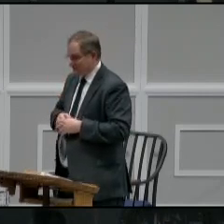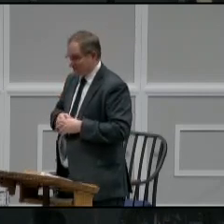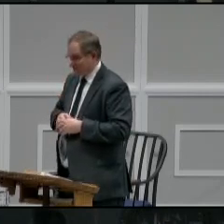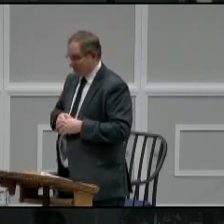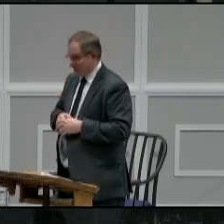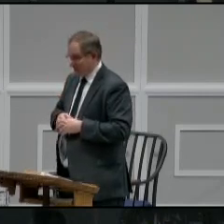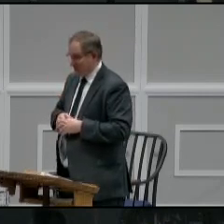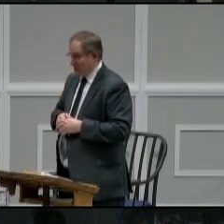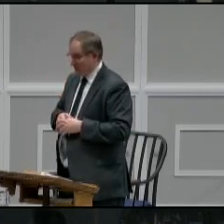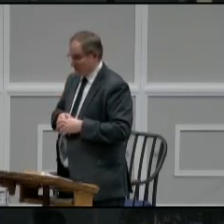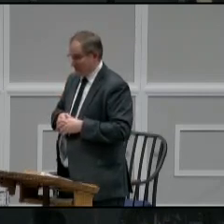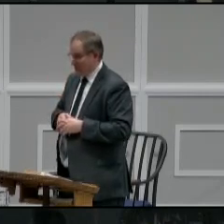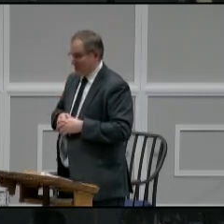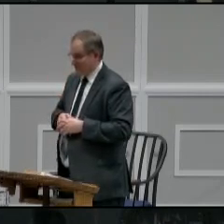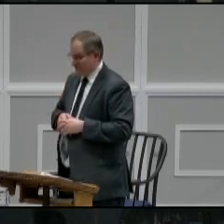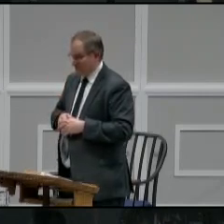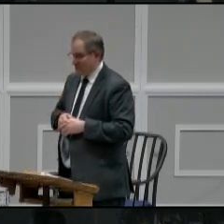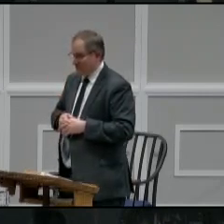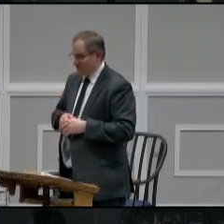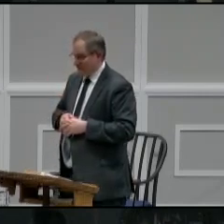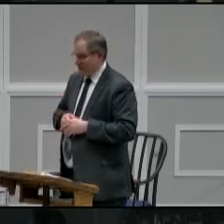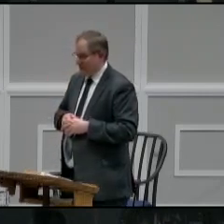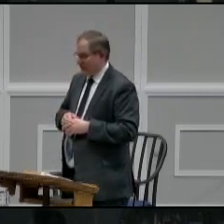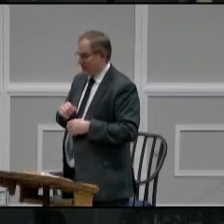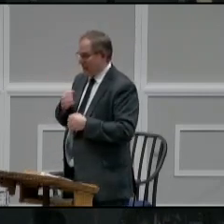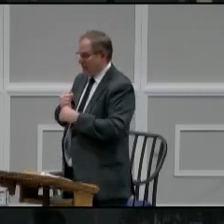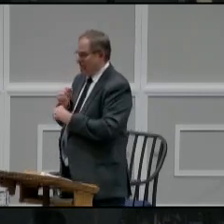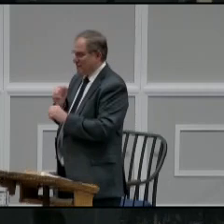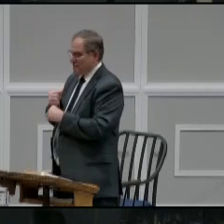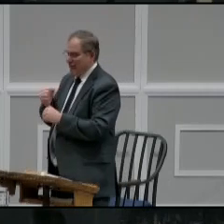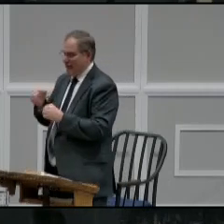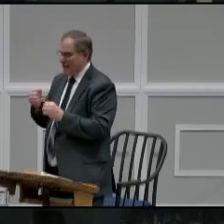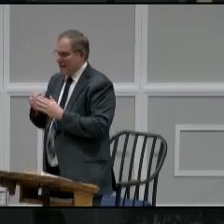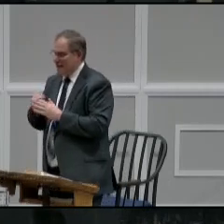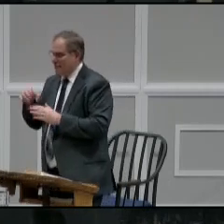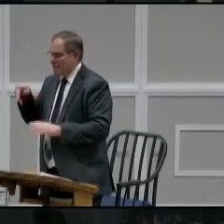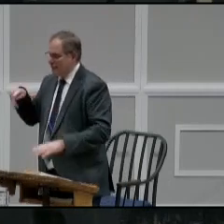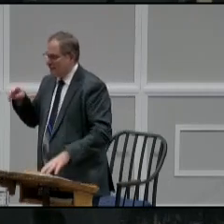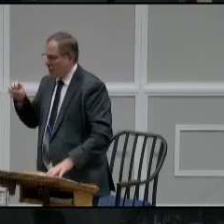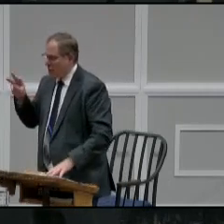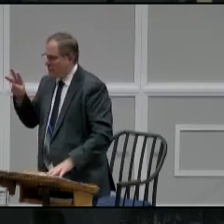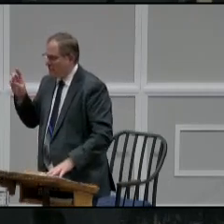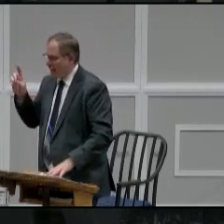Aaron, it may have poofed out of the furnace, but it's not poofing anywhere else by the time I'm done with it.